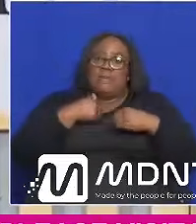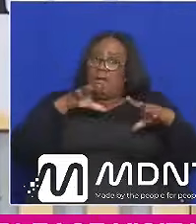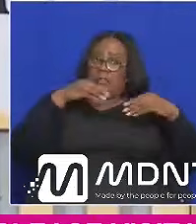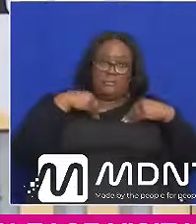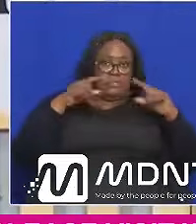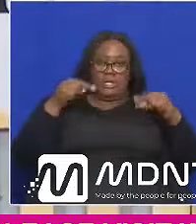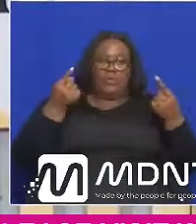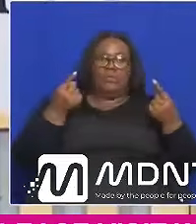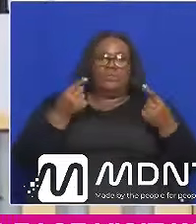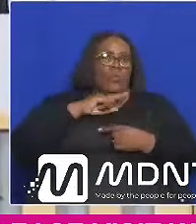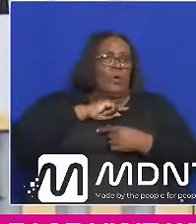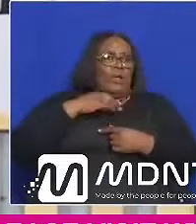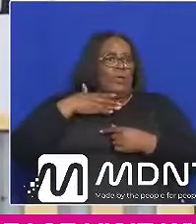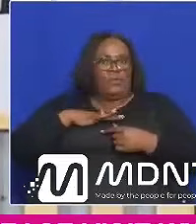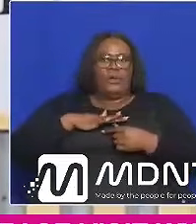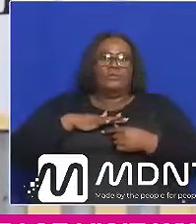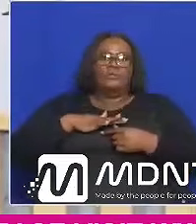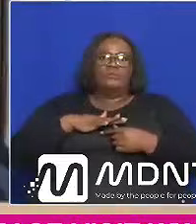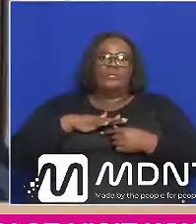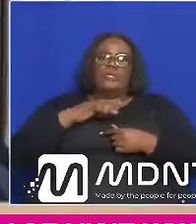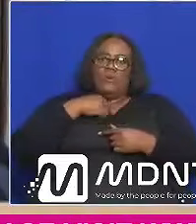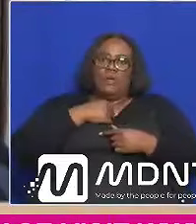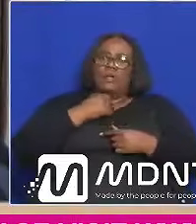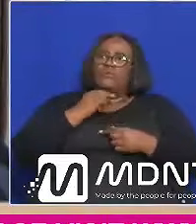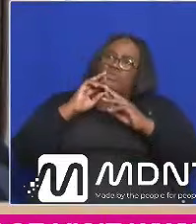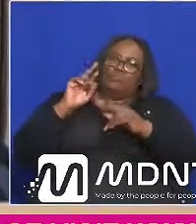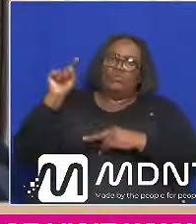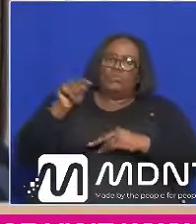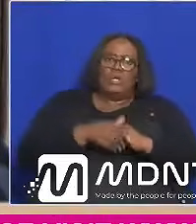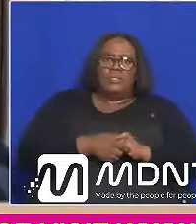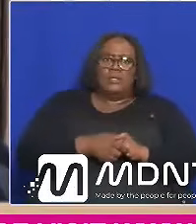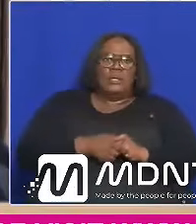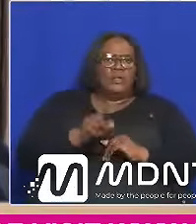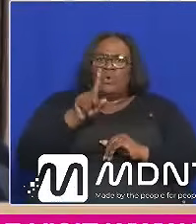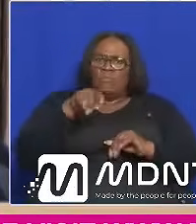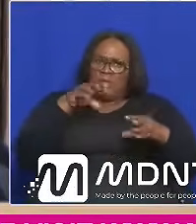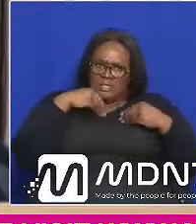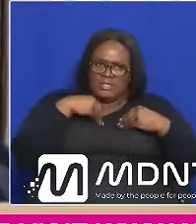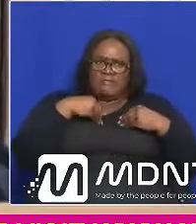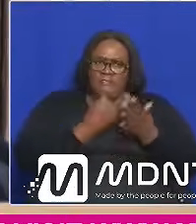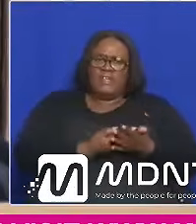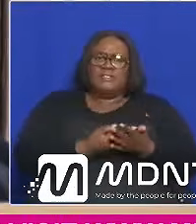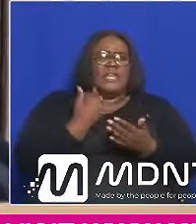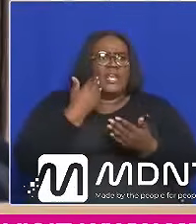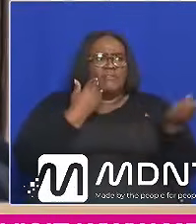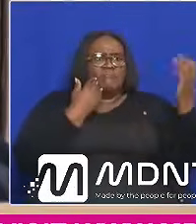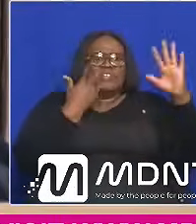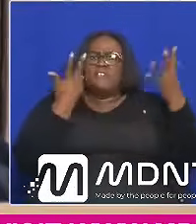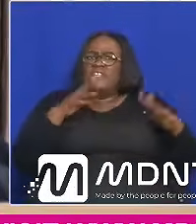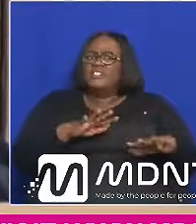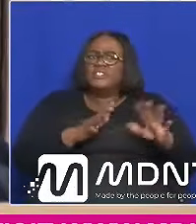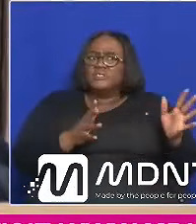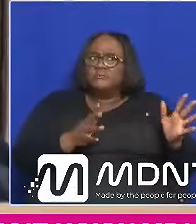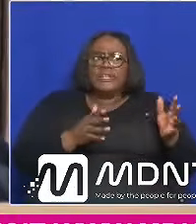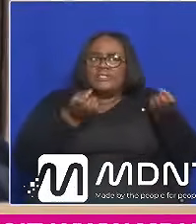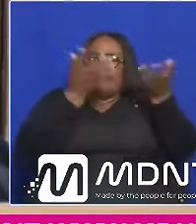who's entertaining that. No, you have to accept a certain fact. If it was flighted and it's out there, it's out there.